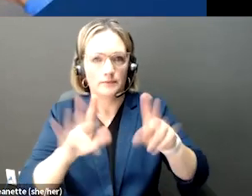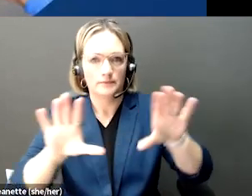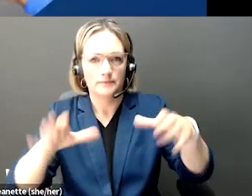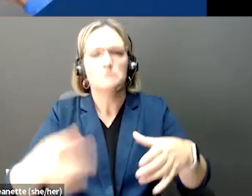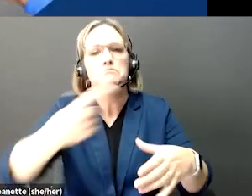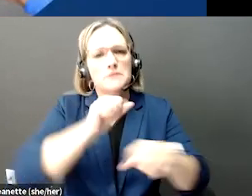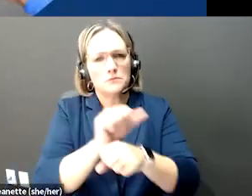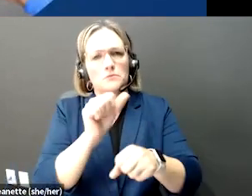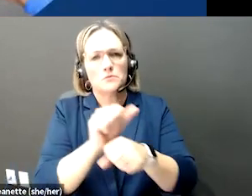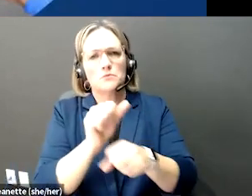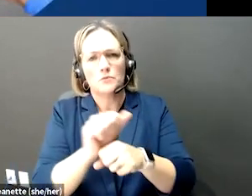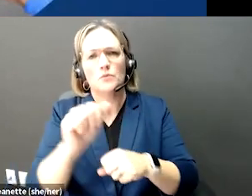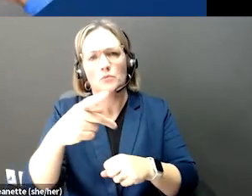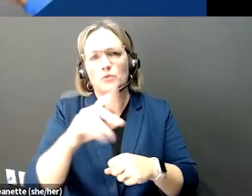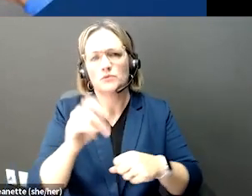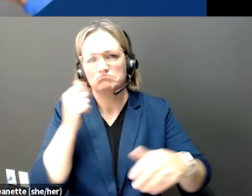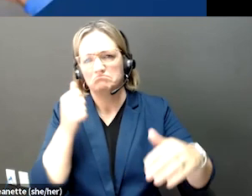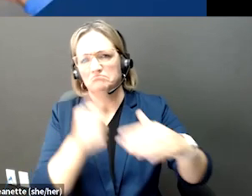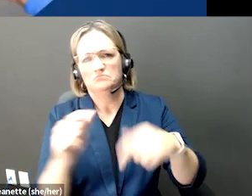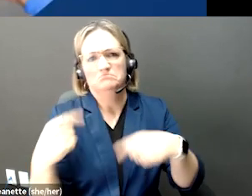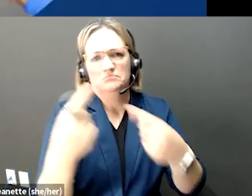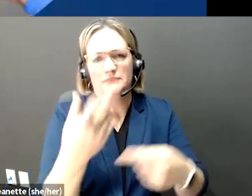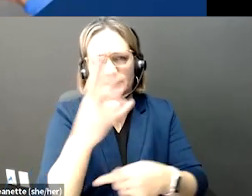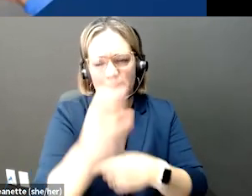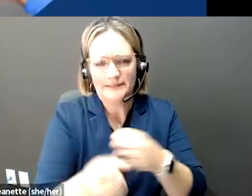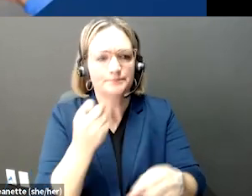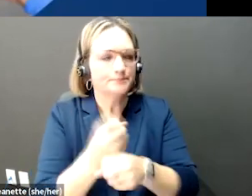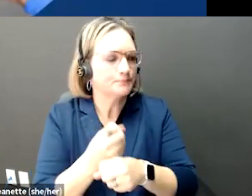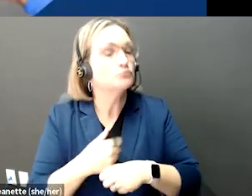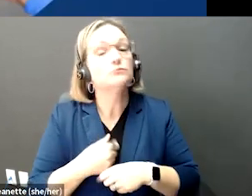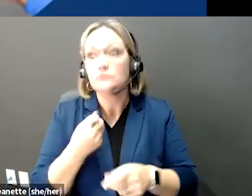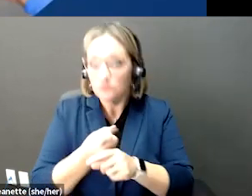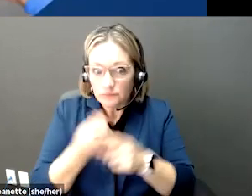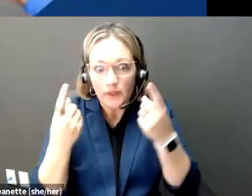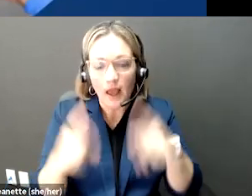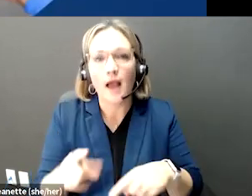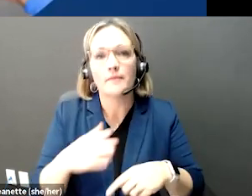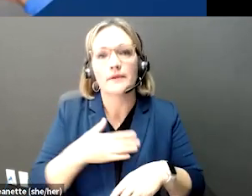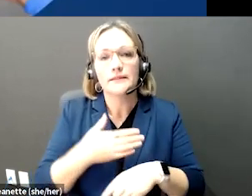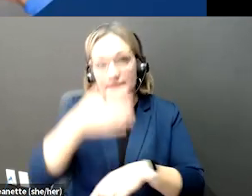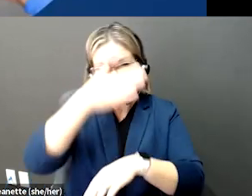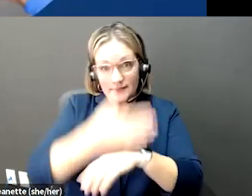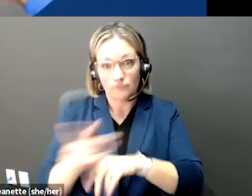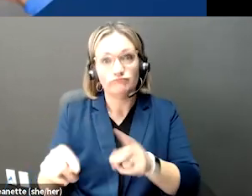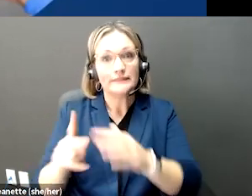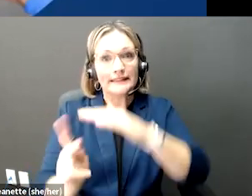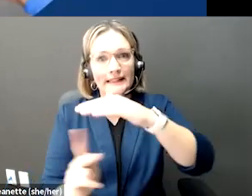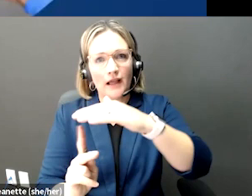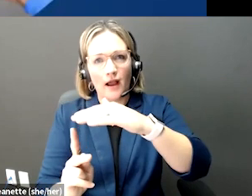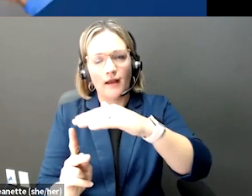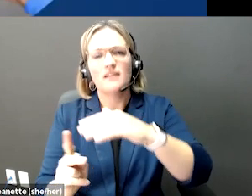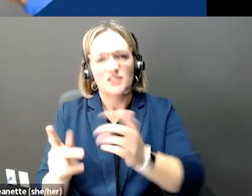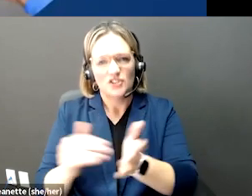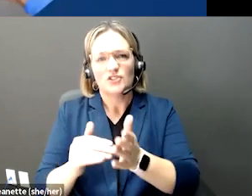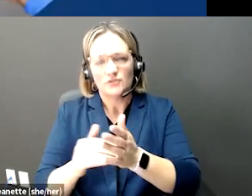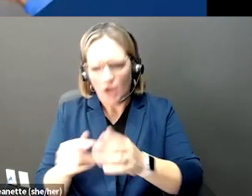17 years. When my son was in kindergarten, he was diagnosed with autism spectrum disorder. When I heard the doctor say,